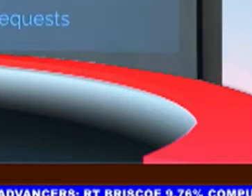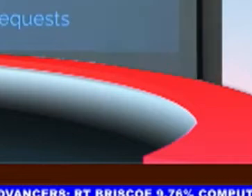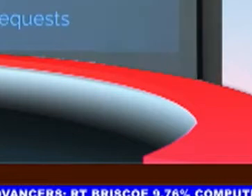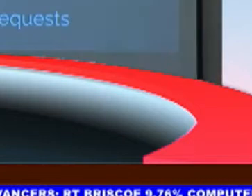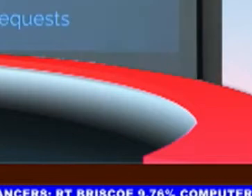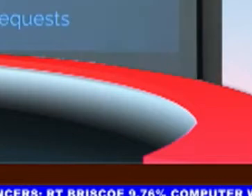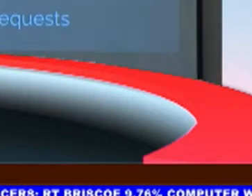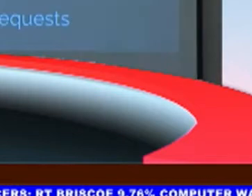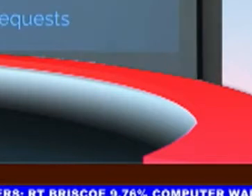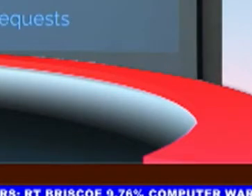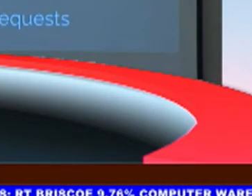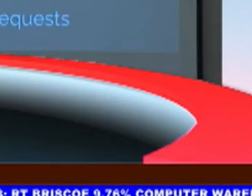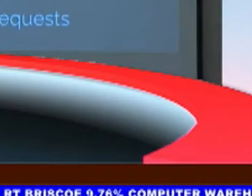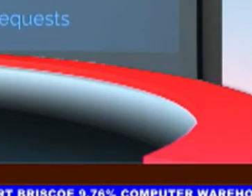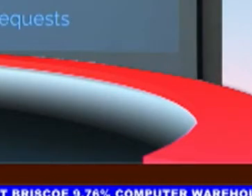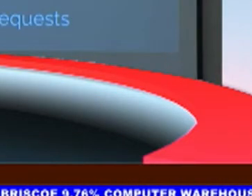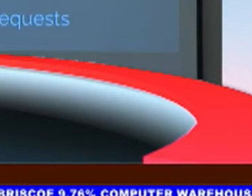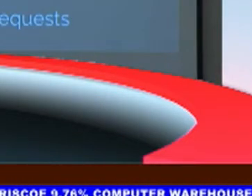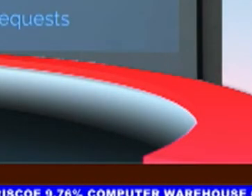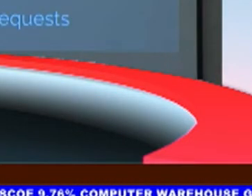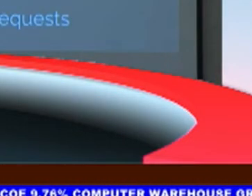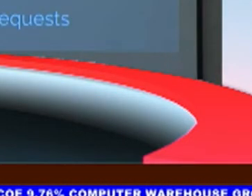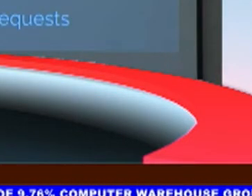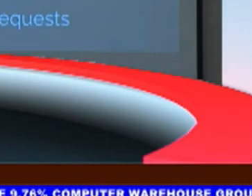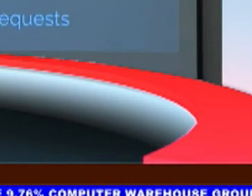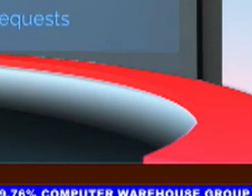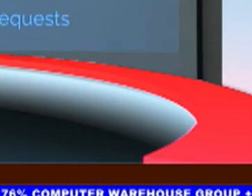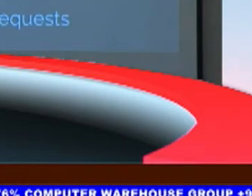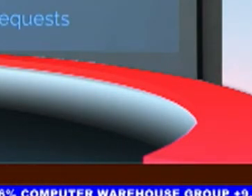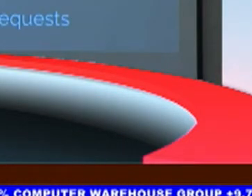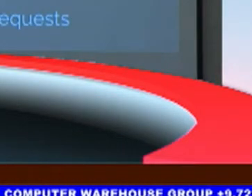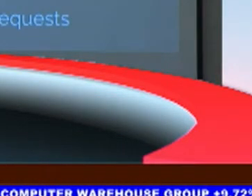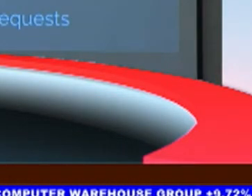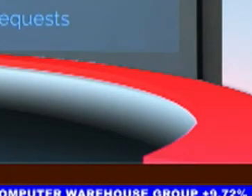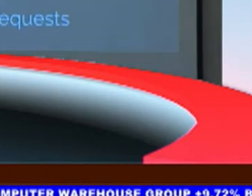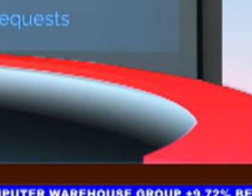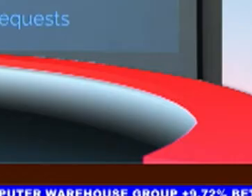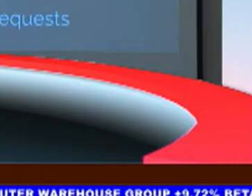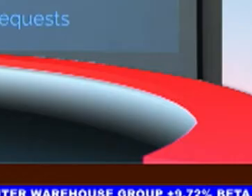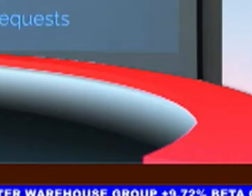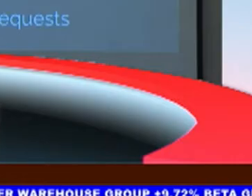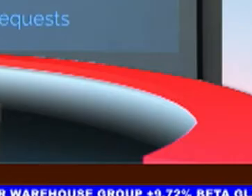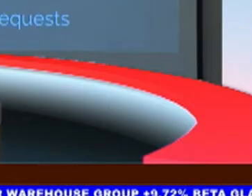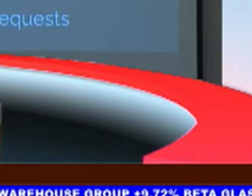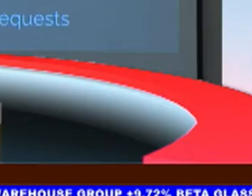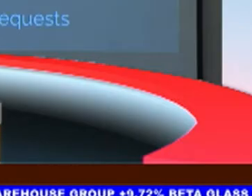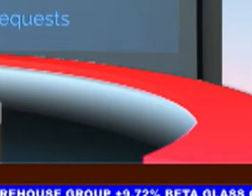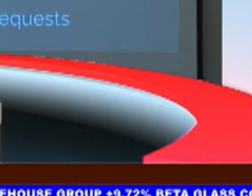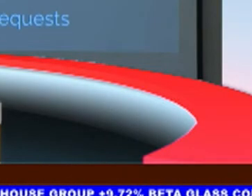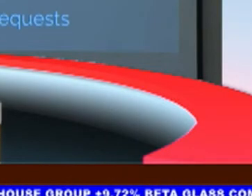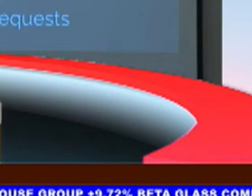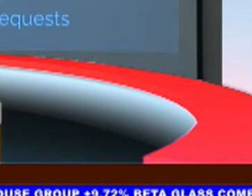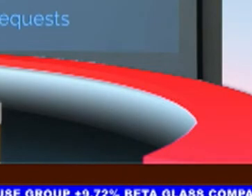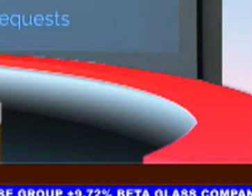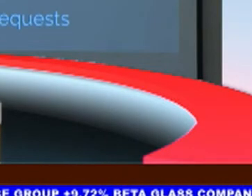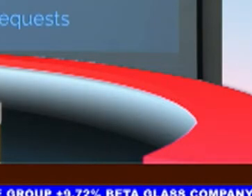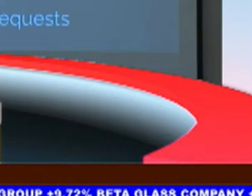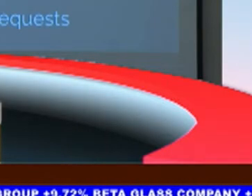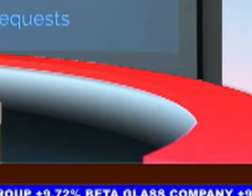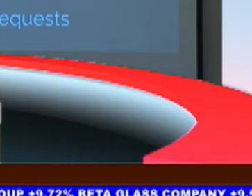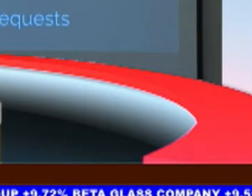years down the lane, the Freedom of Information Act is still confronted with several challenges, and the platform for